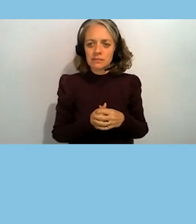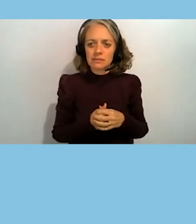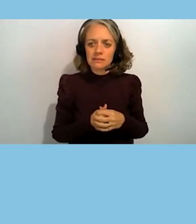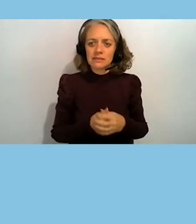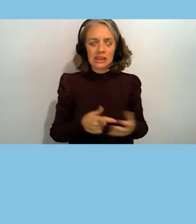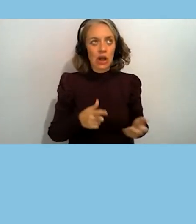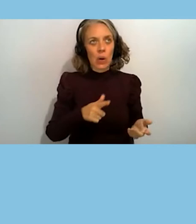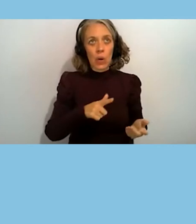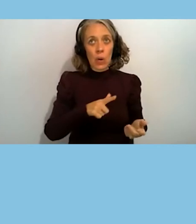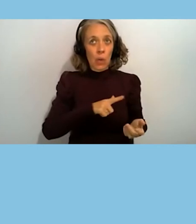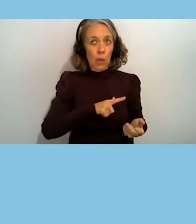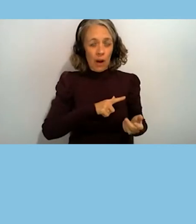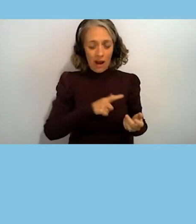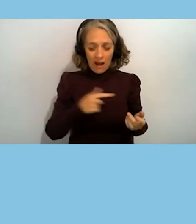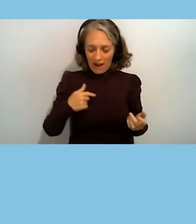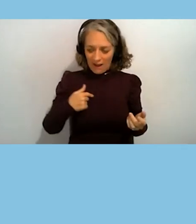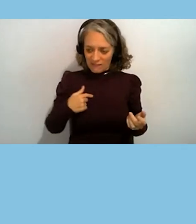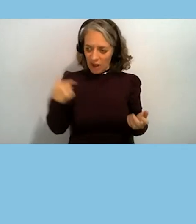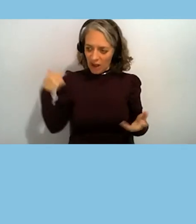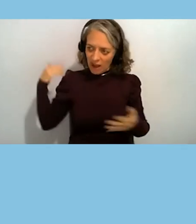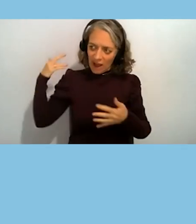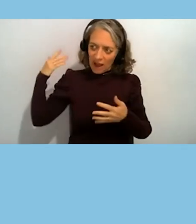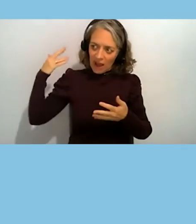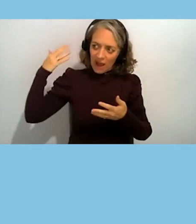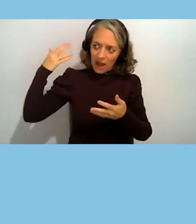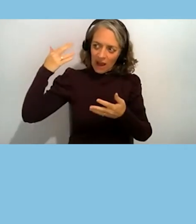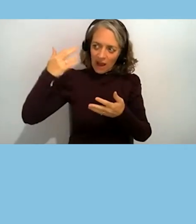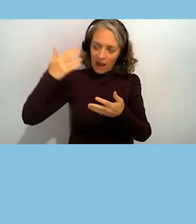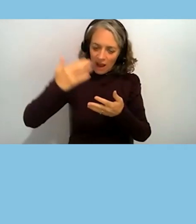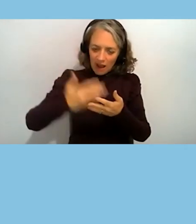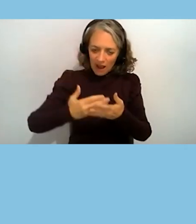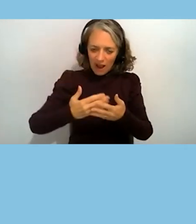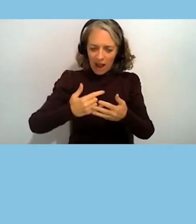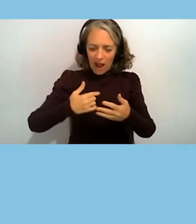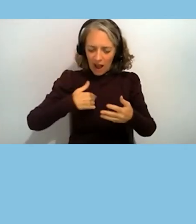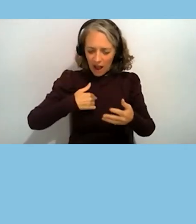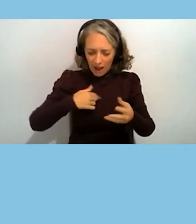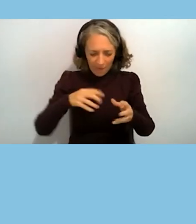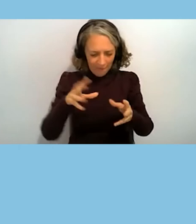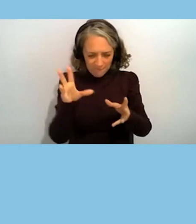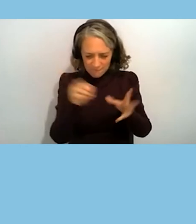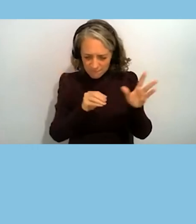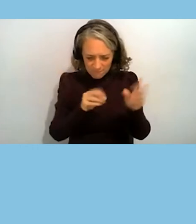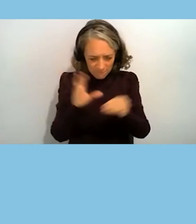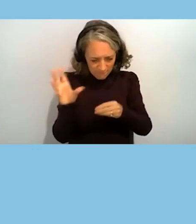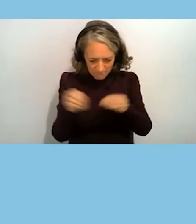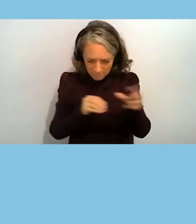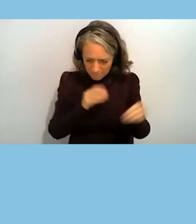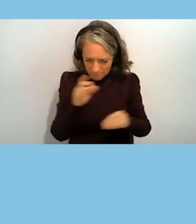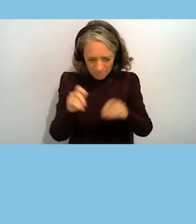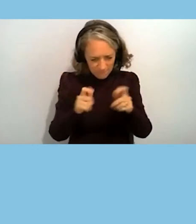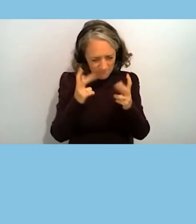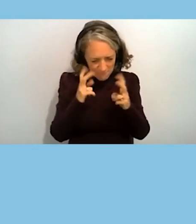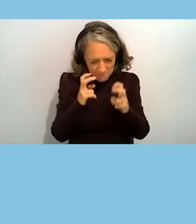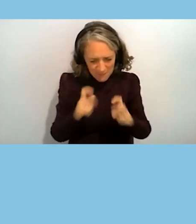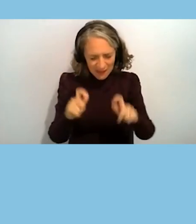I come to this point where I've kind of dissembled and taken apart all aspects of captioning, and